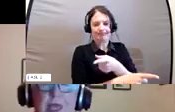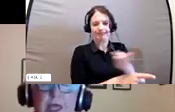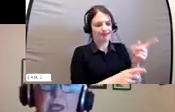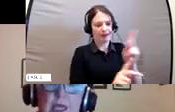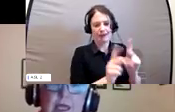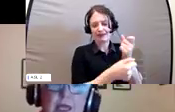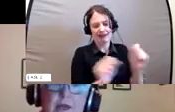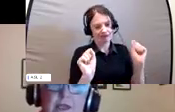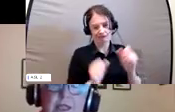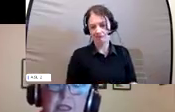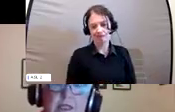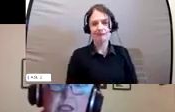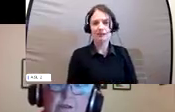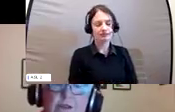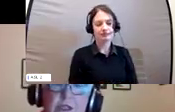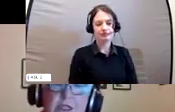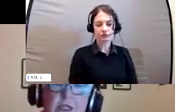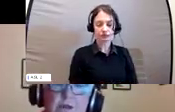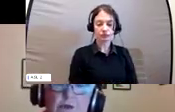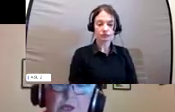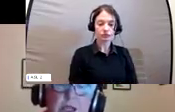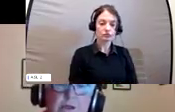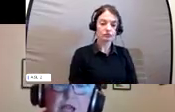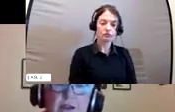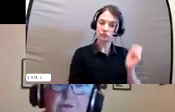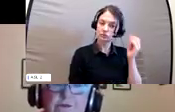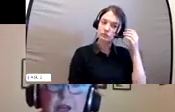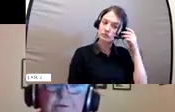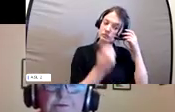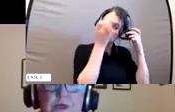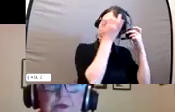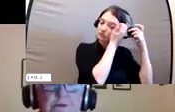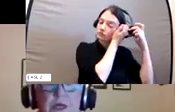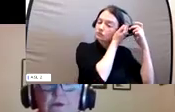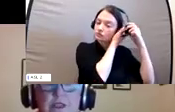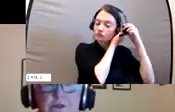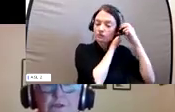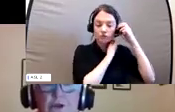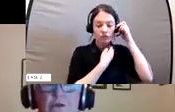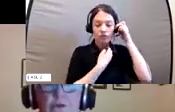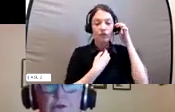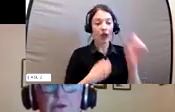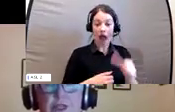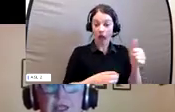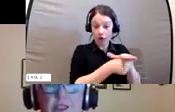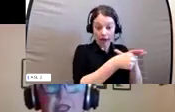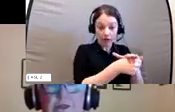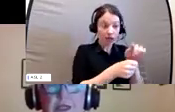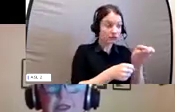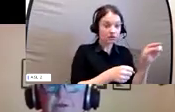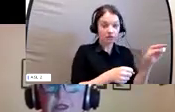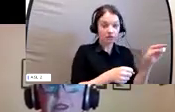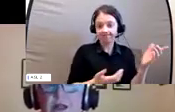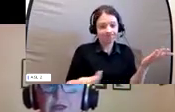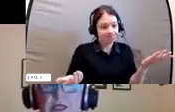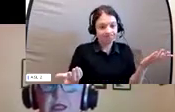cases. In other states and territories, we don't have coercive control laws as